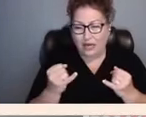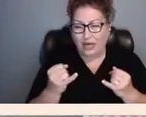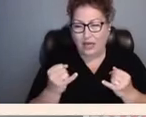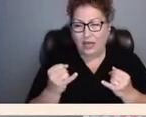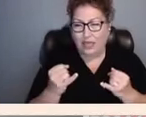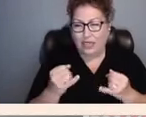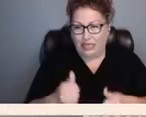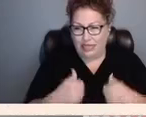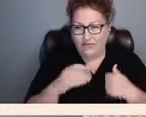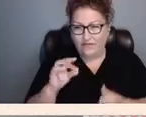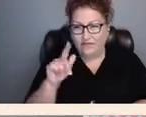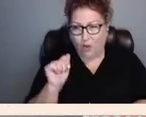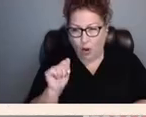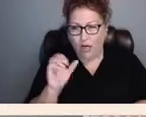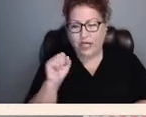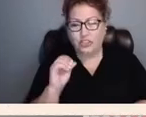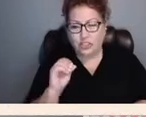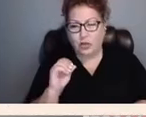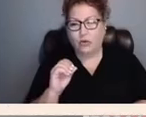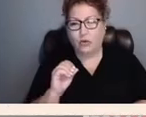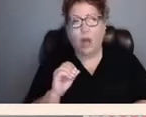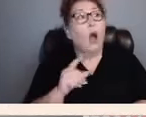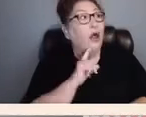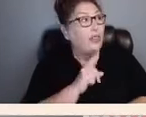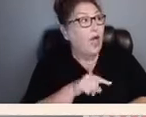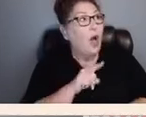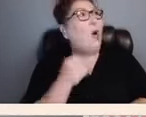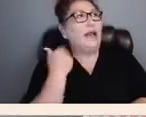So Oh, are they? Oh, I didn't know that. yeah.